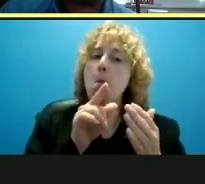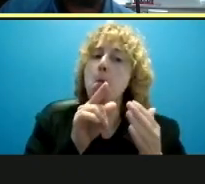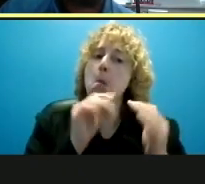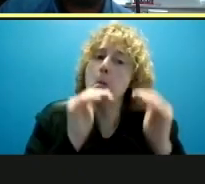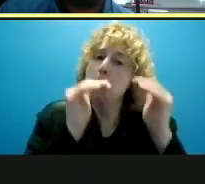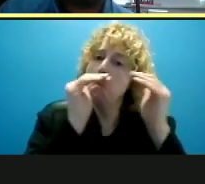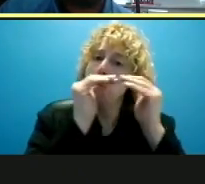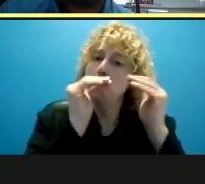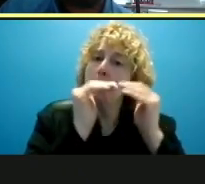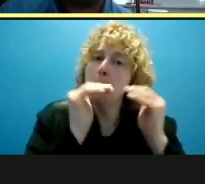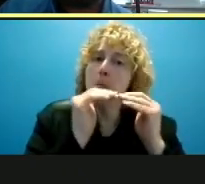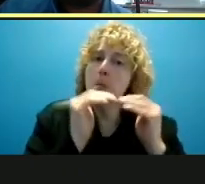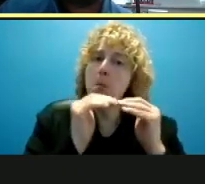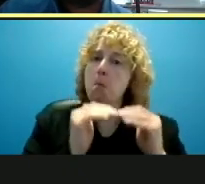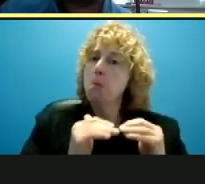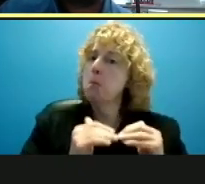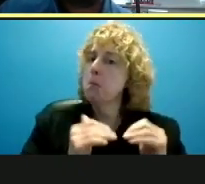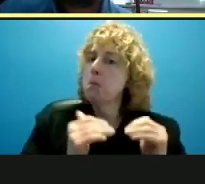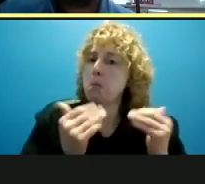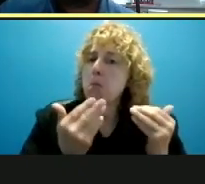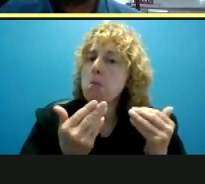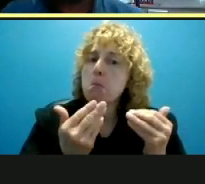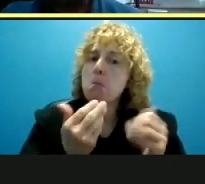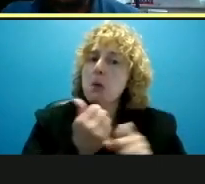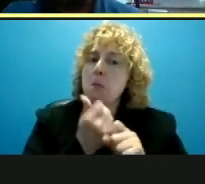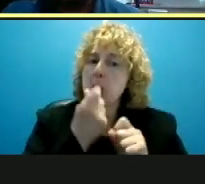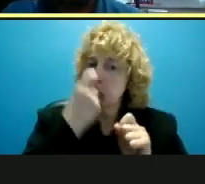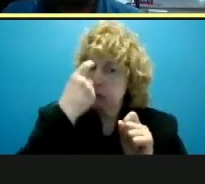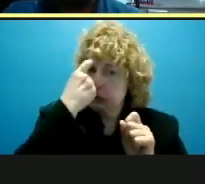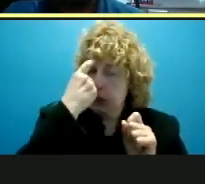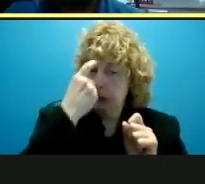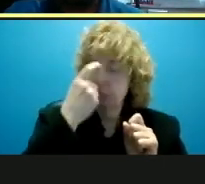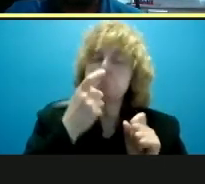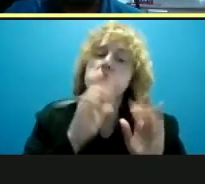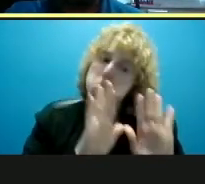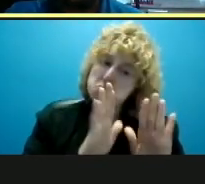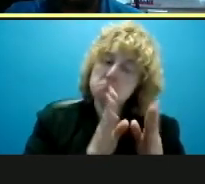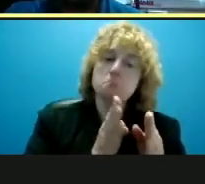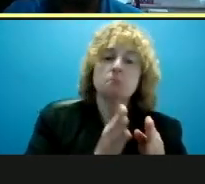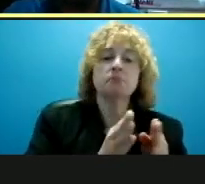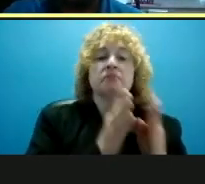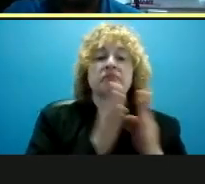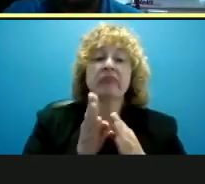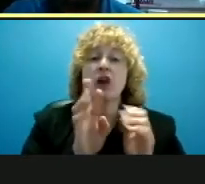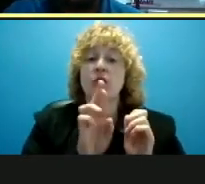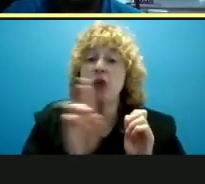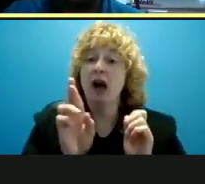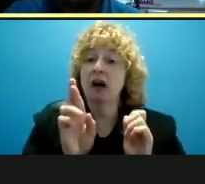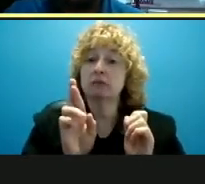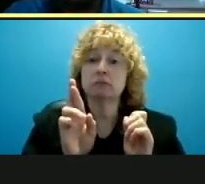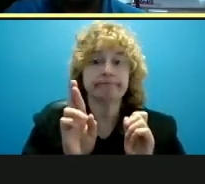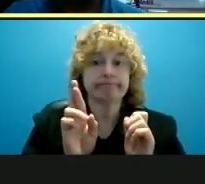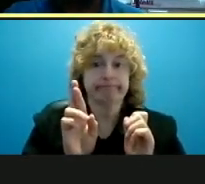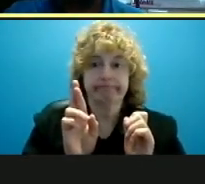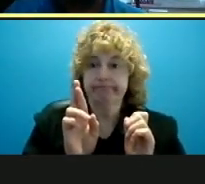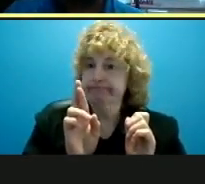It makes sense according to the whole content of the whole box. In the right-hand side, you can see that depending on how you divide the space,